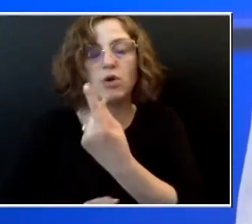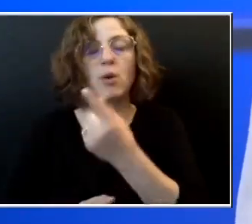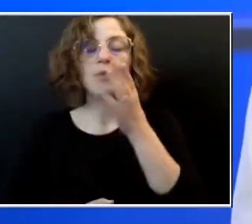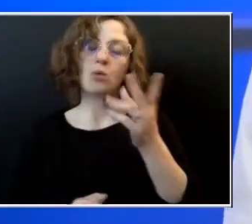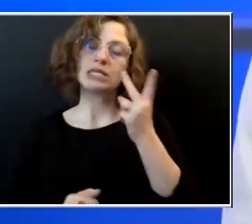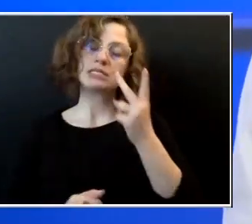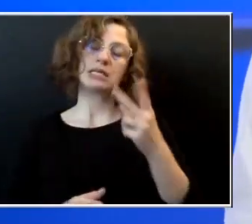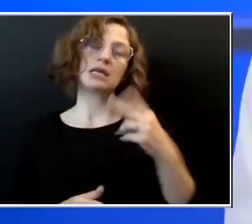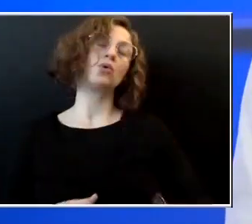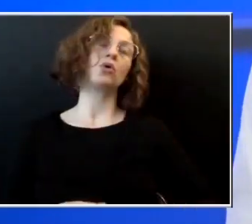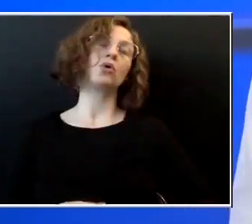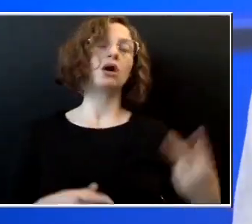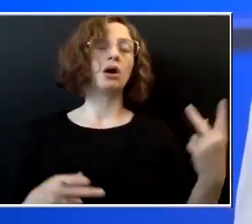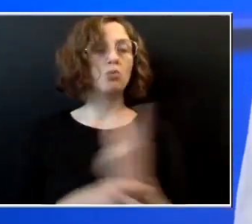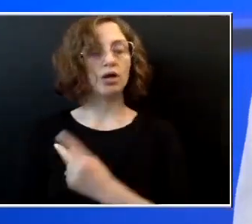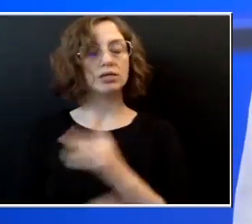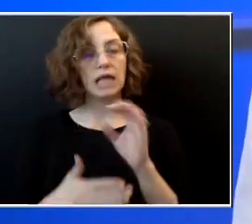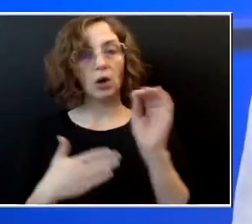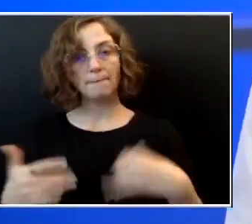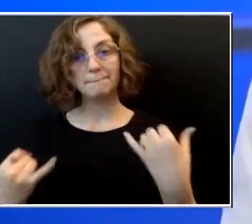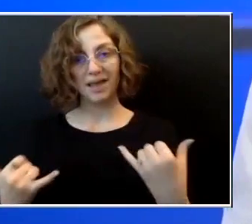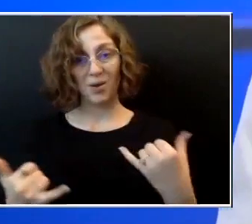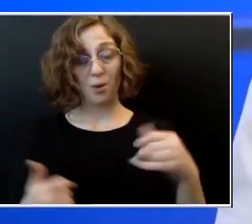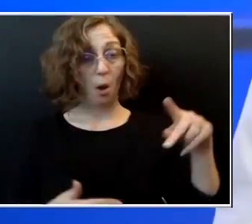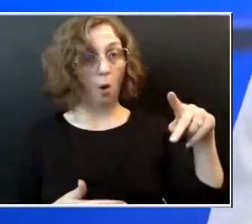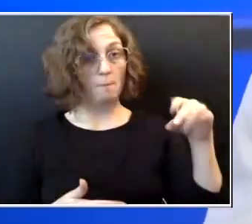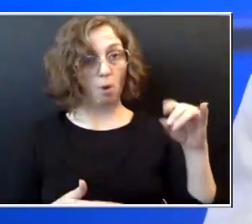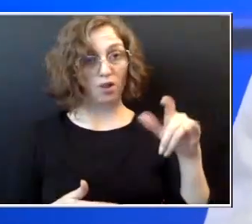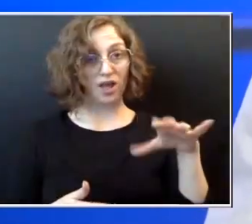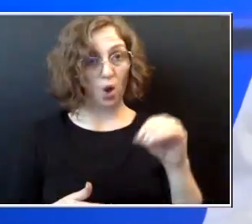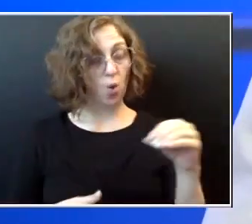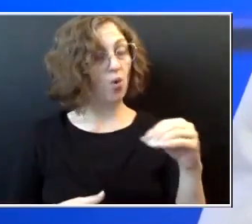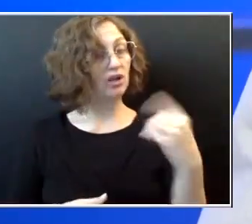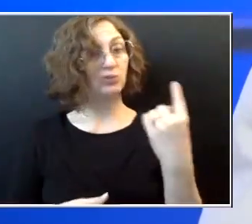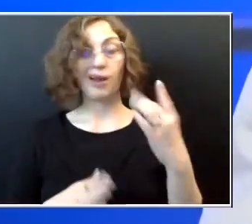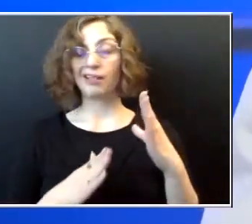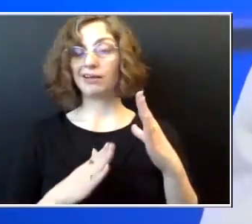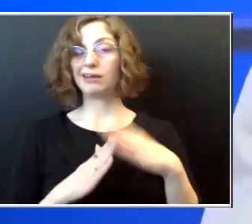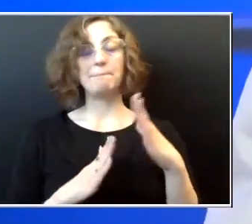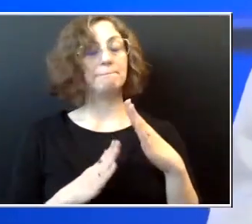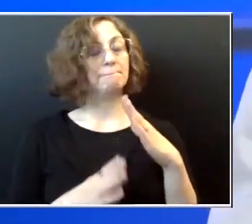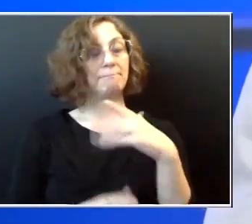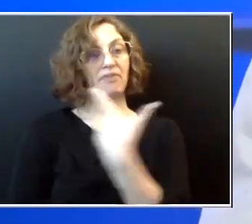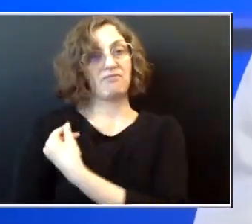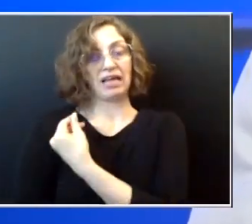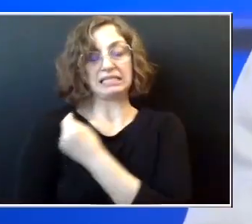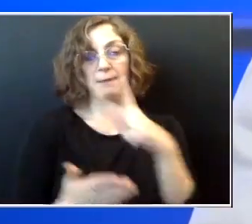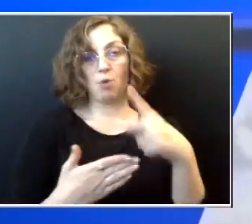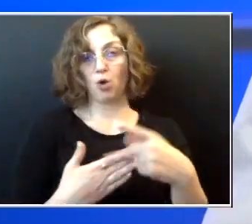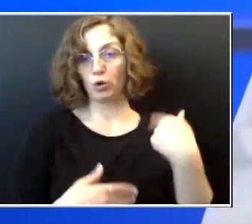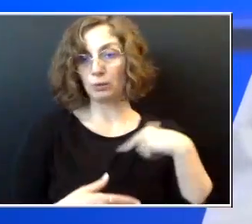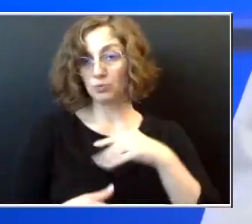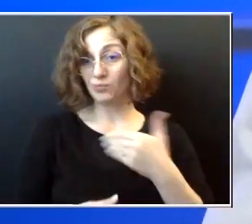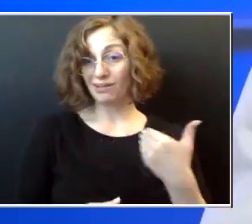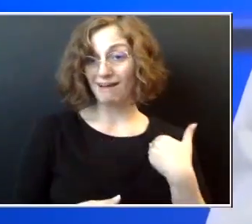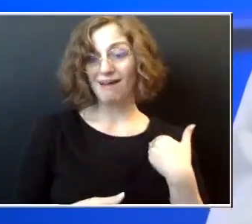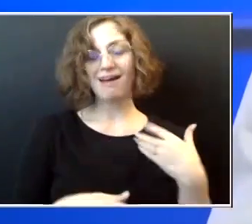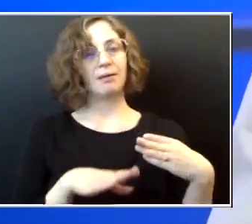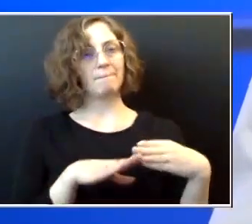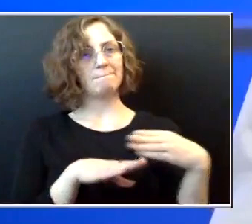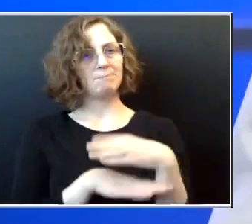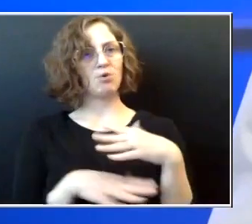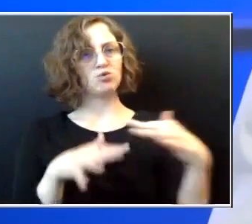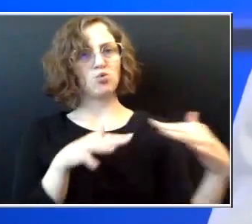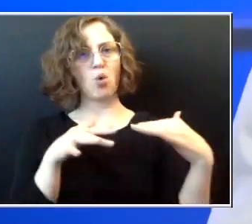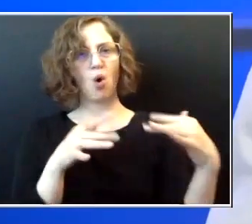successful vaccine programs we've had. A lot of people post-war were very engaged publicly. There was a sort of